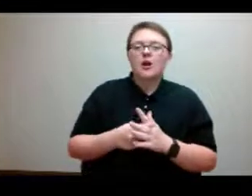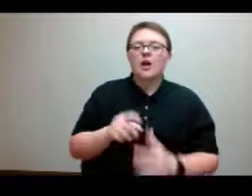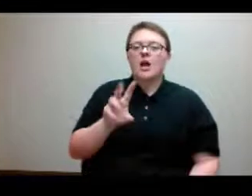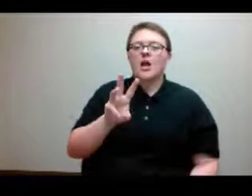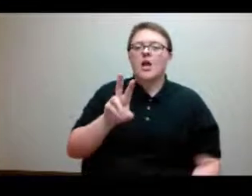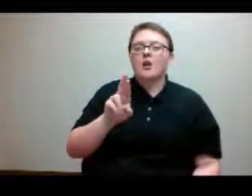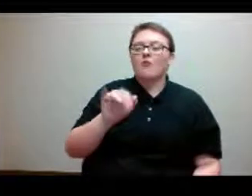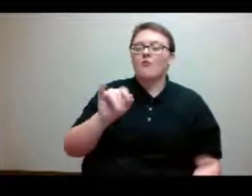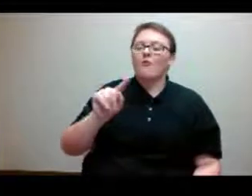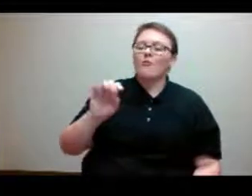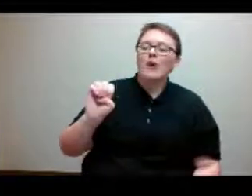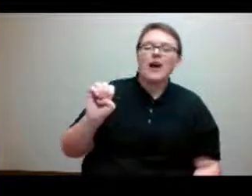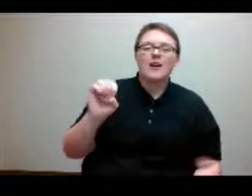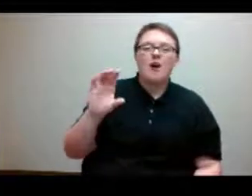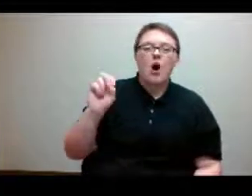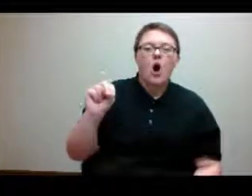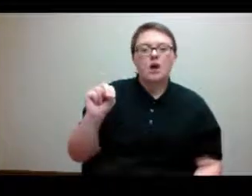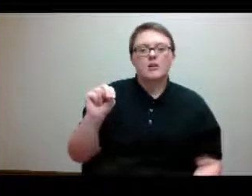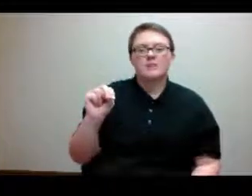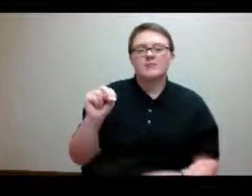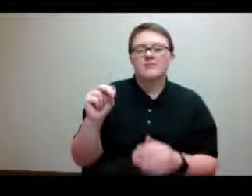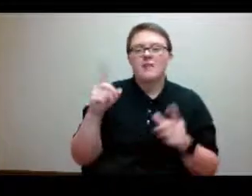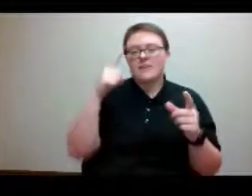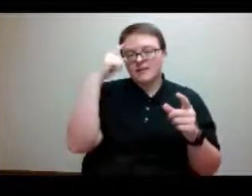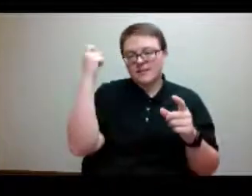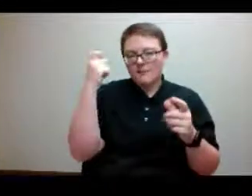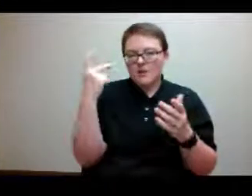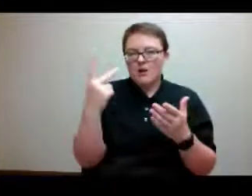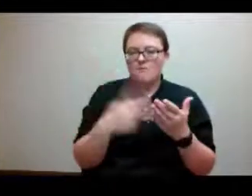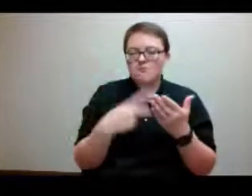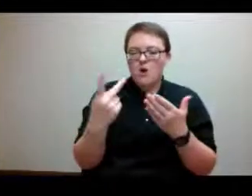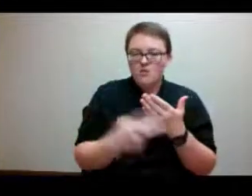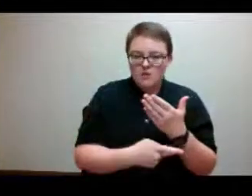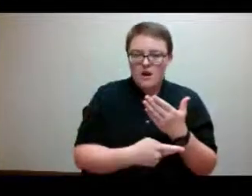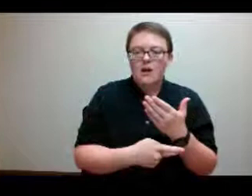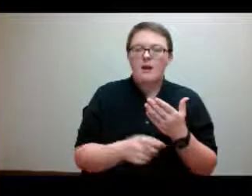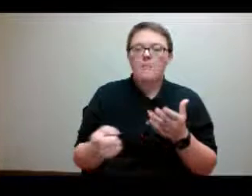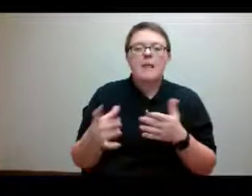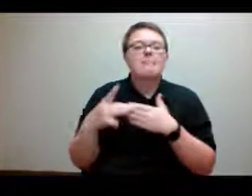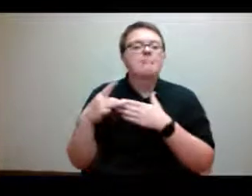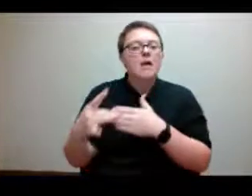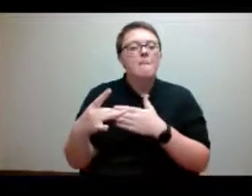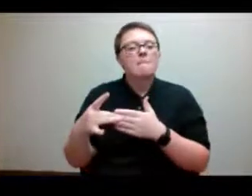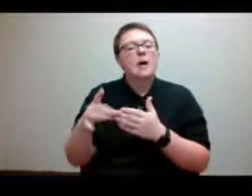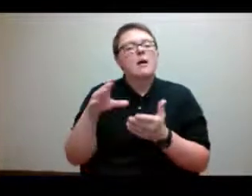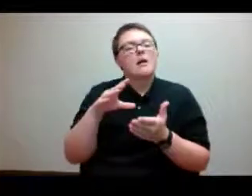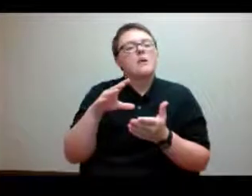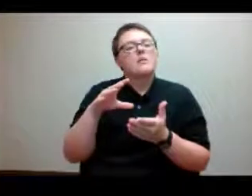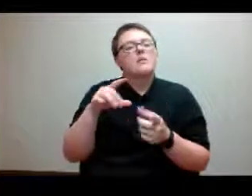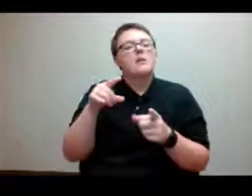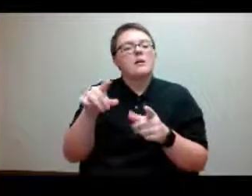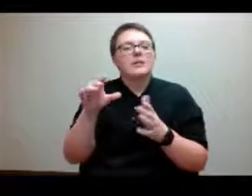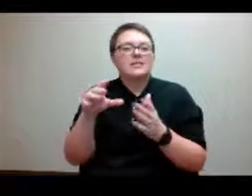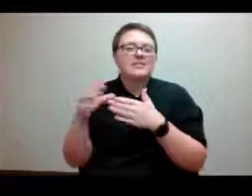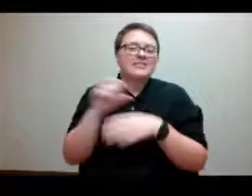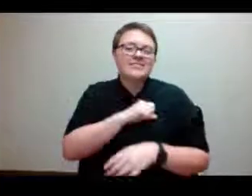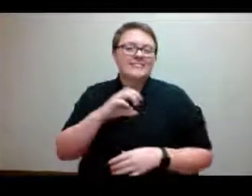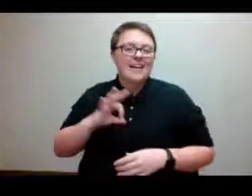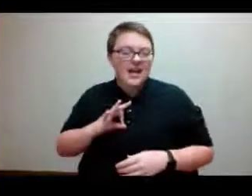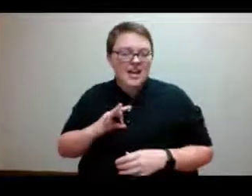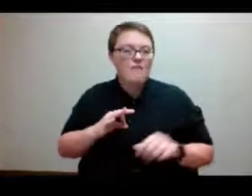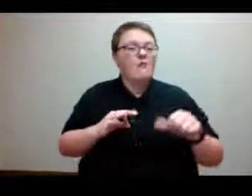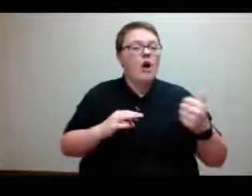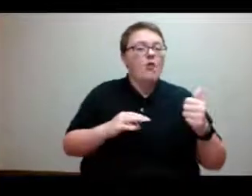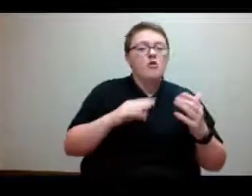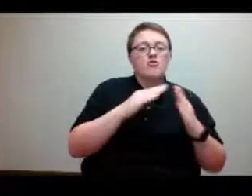It was a summer scholars program led by our Learning Center staff. It was a collaboration with United Community Centers. It